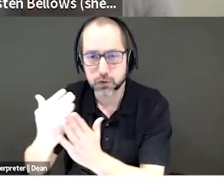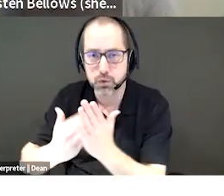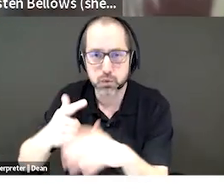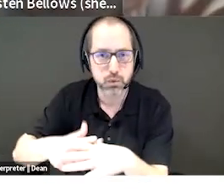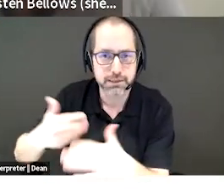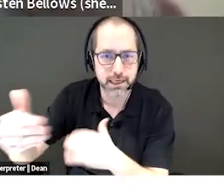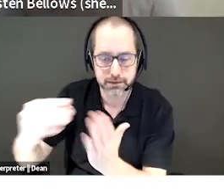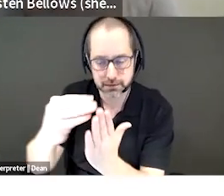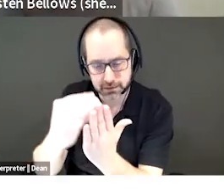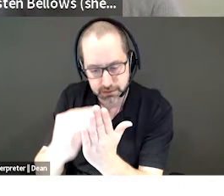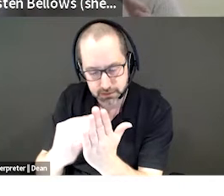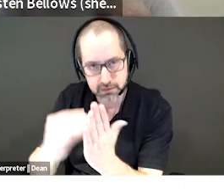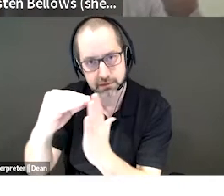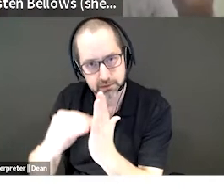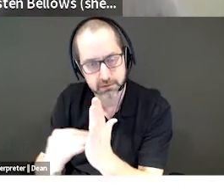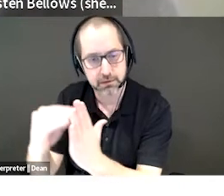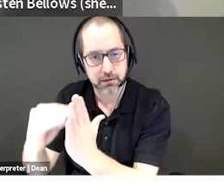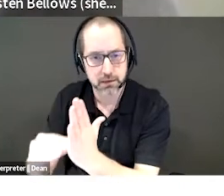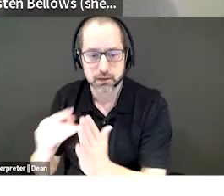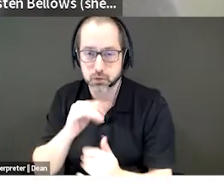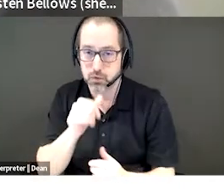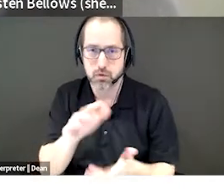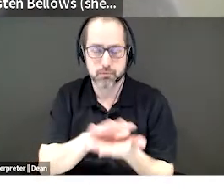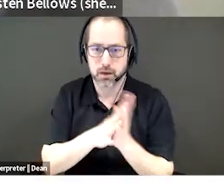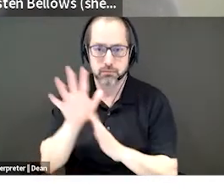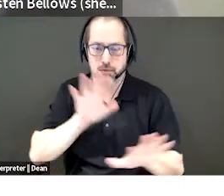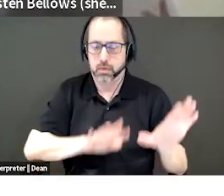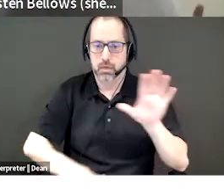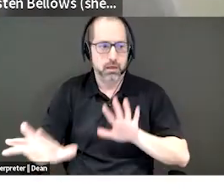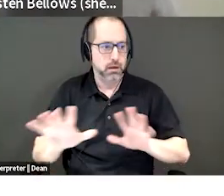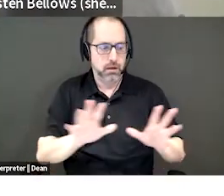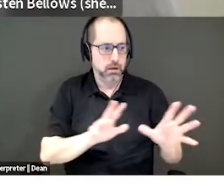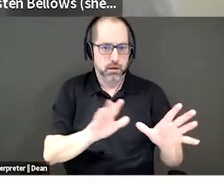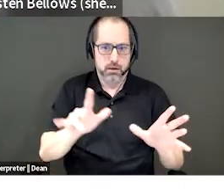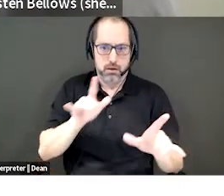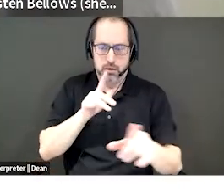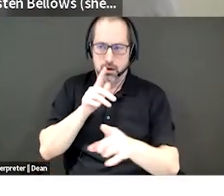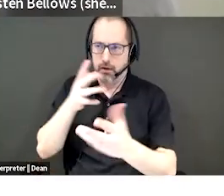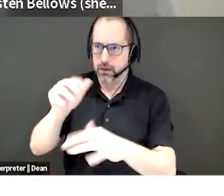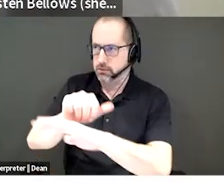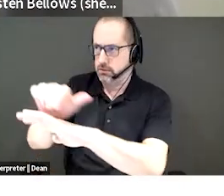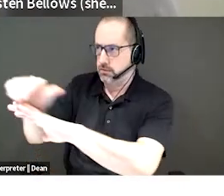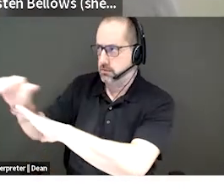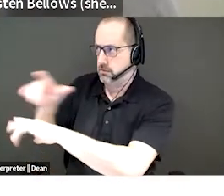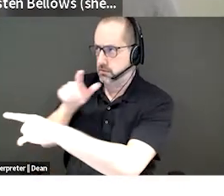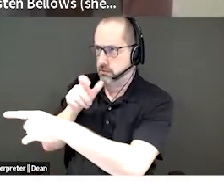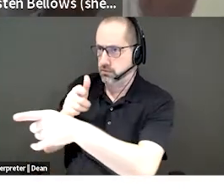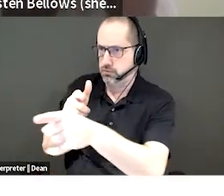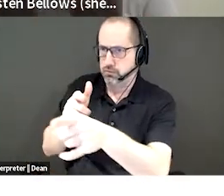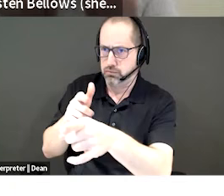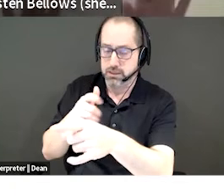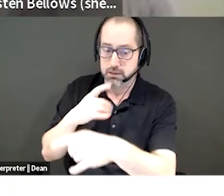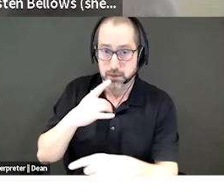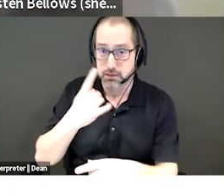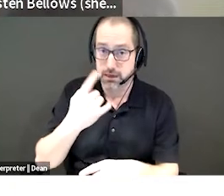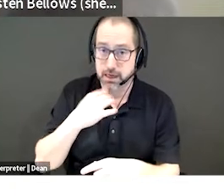constantly just like, where's this? And yeah, because as I mentioned before, I did apply to 125 jobs one time. So had